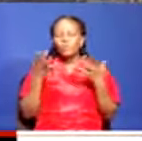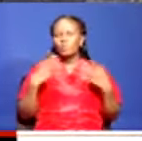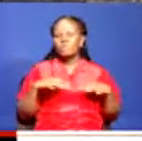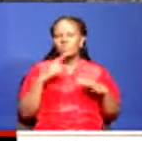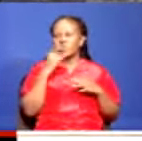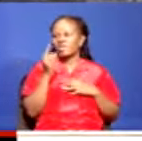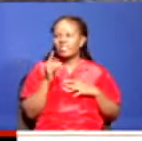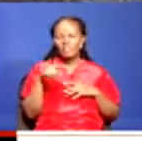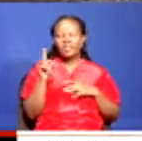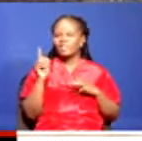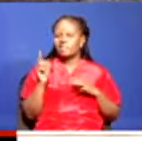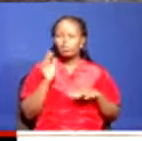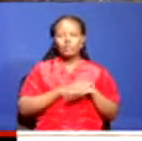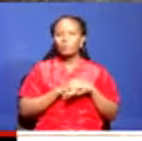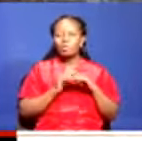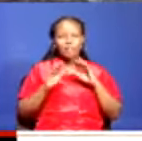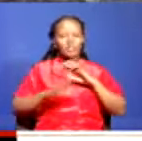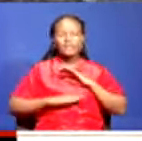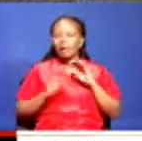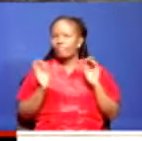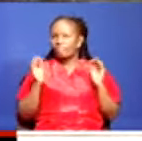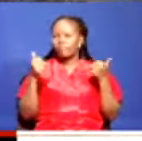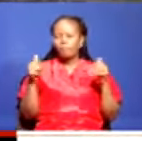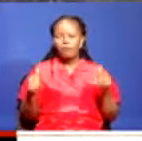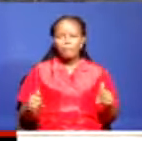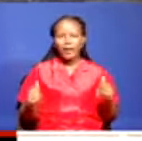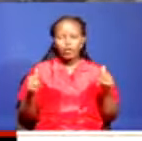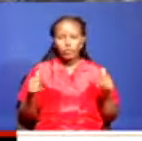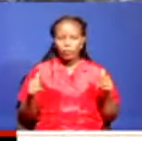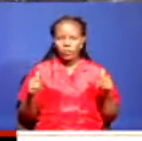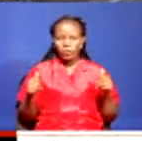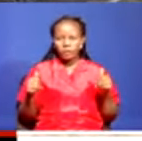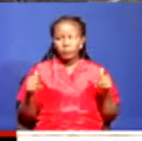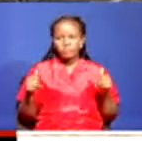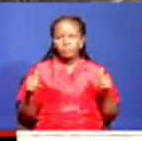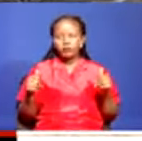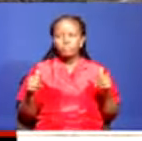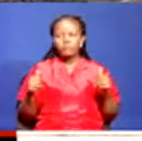not enough. For Lunchtime News, I'm Safin Acheng Omar.